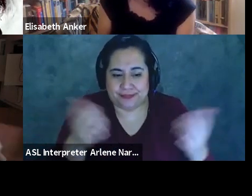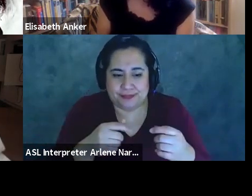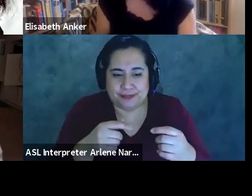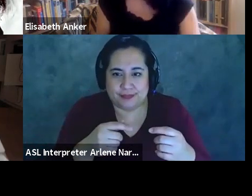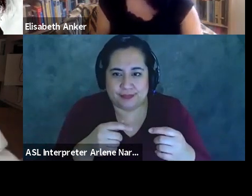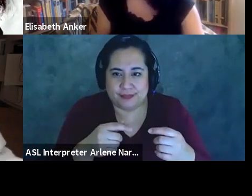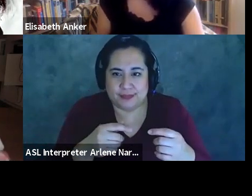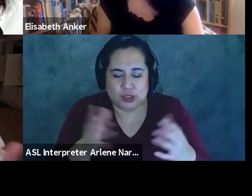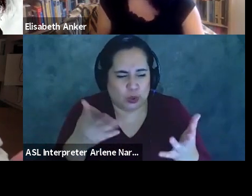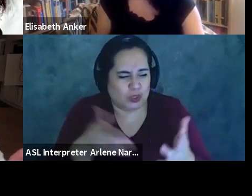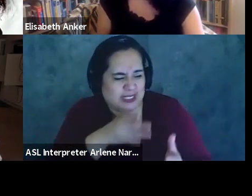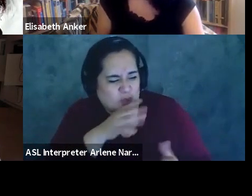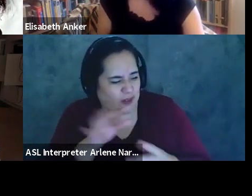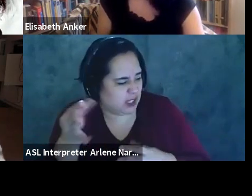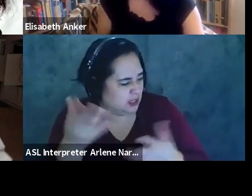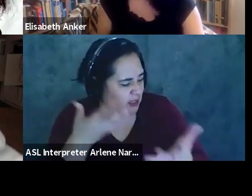dépérir,